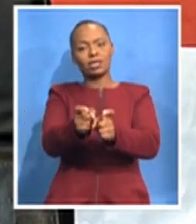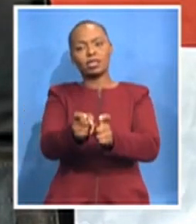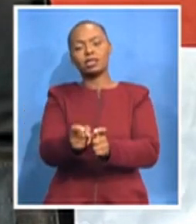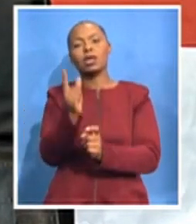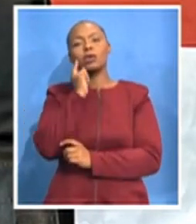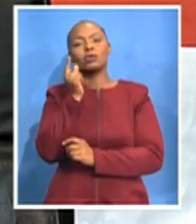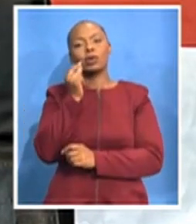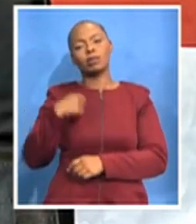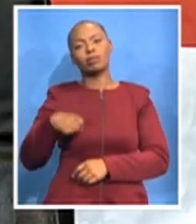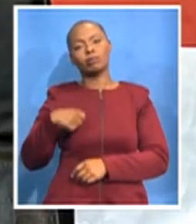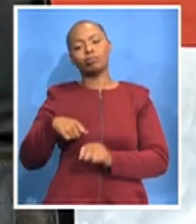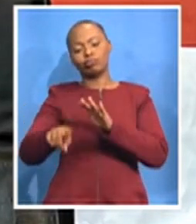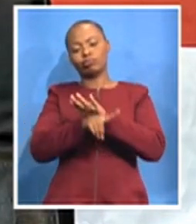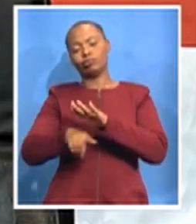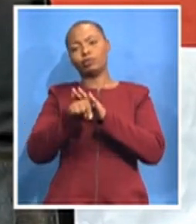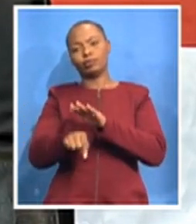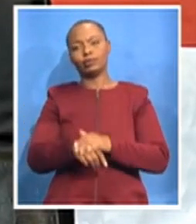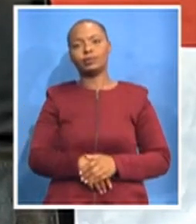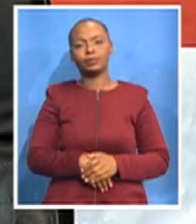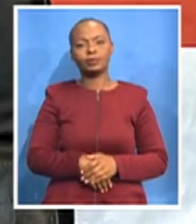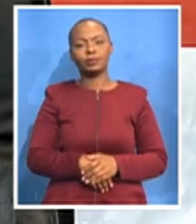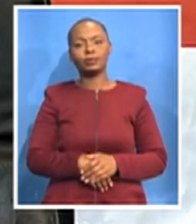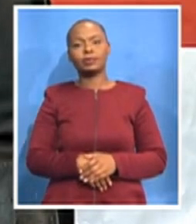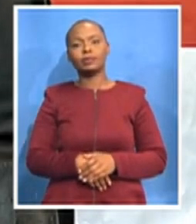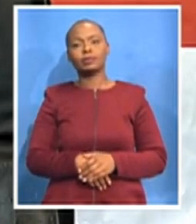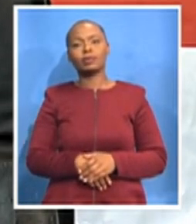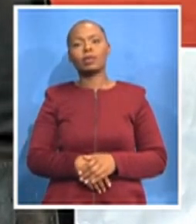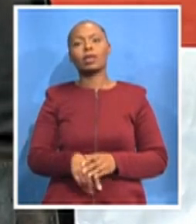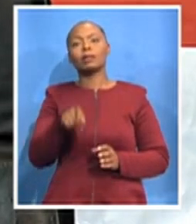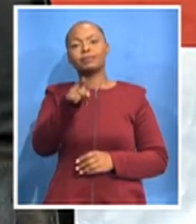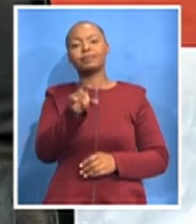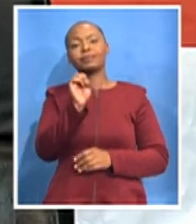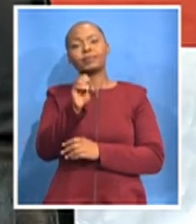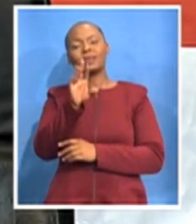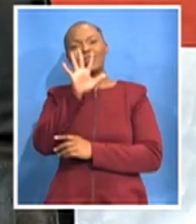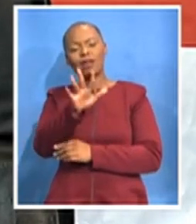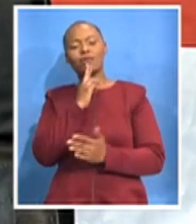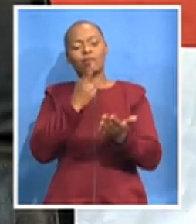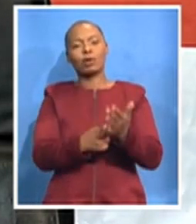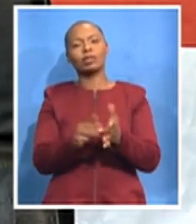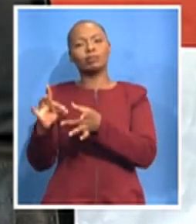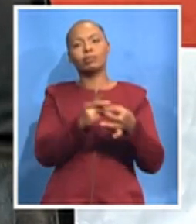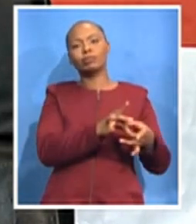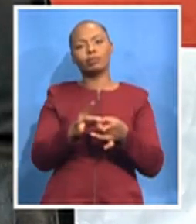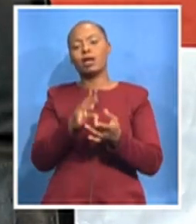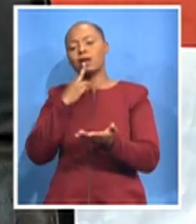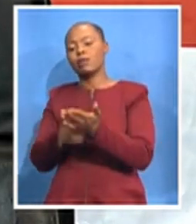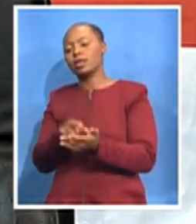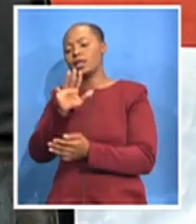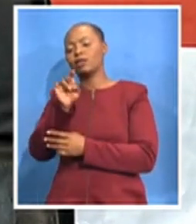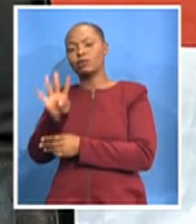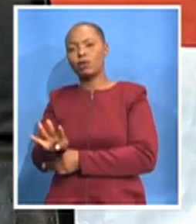Municipality. Report number 5 relates to report number 94 of 2019-20. This is an